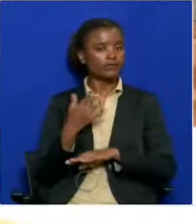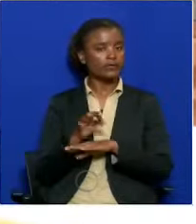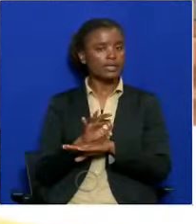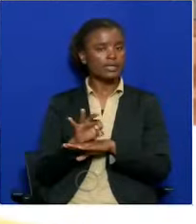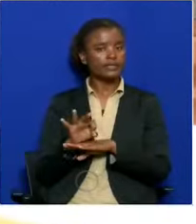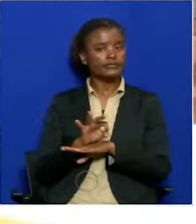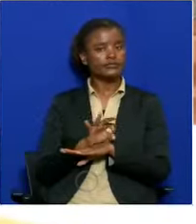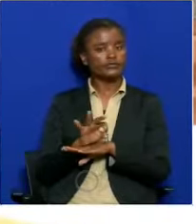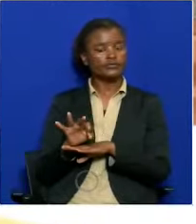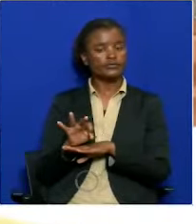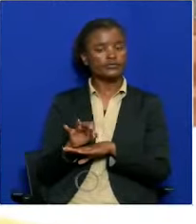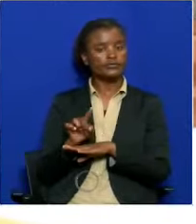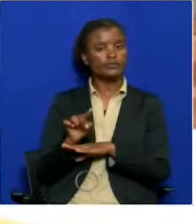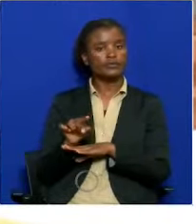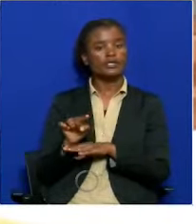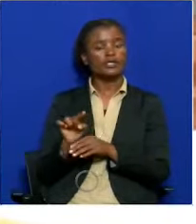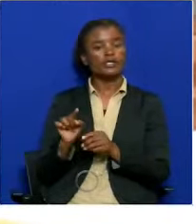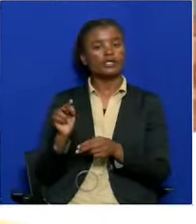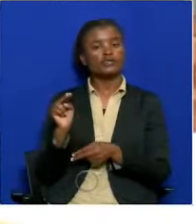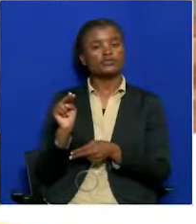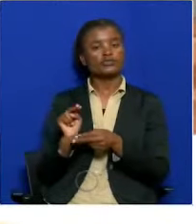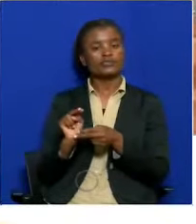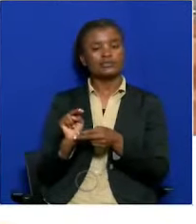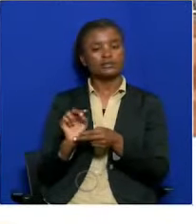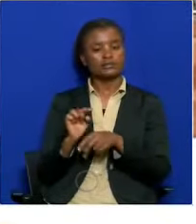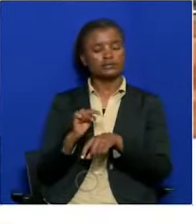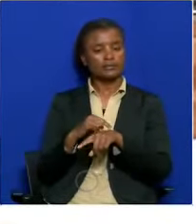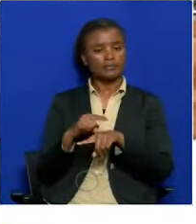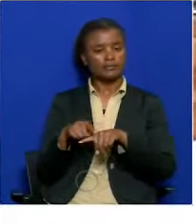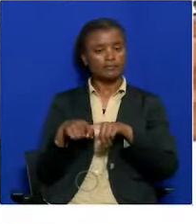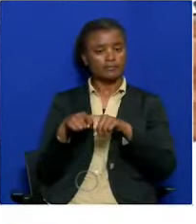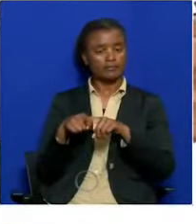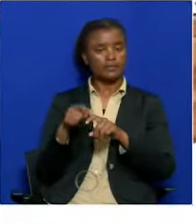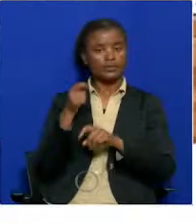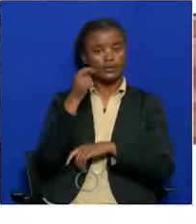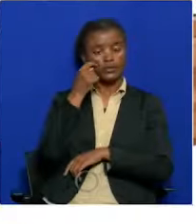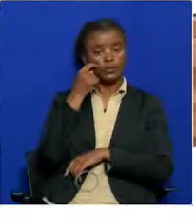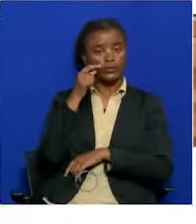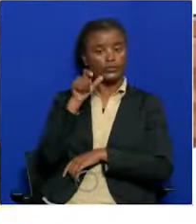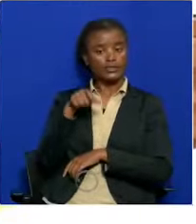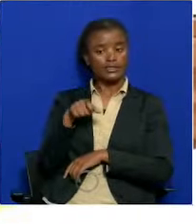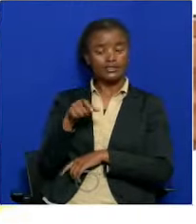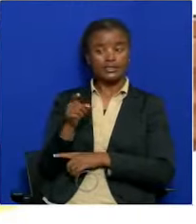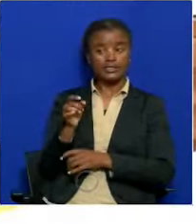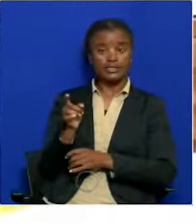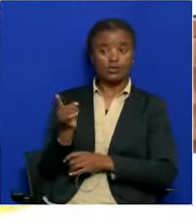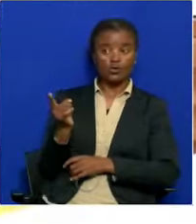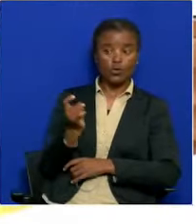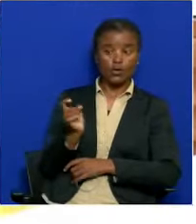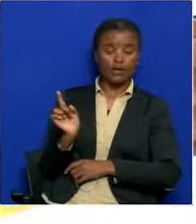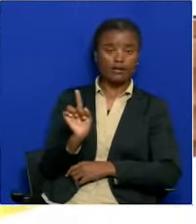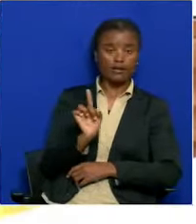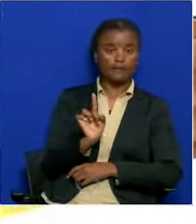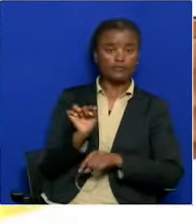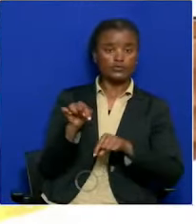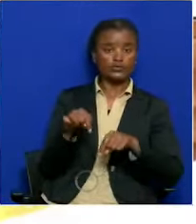short postponement of a witness who had been called to appear today. That witness has a pending in-camera